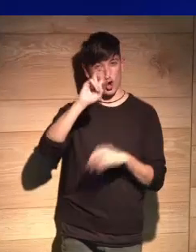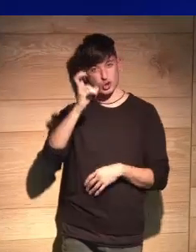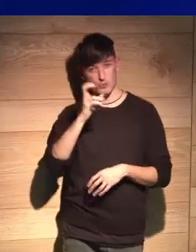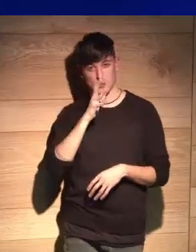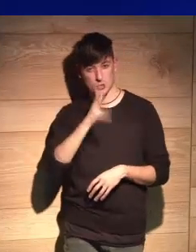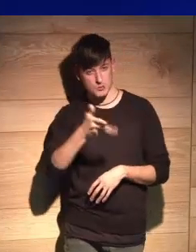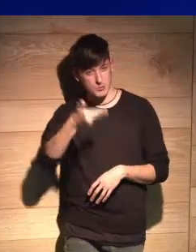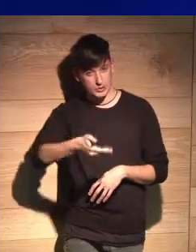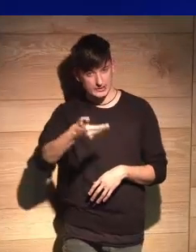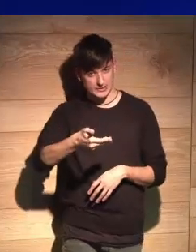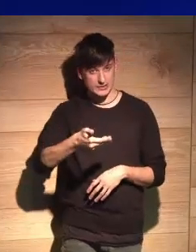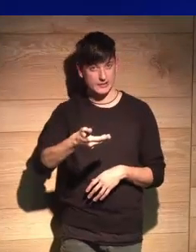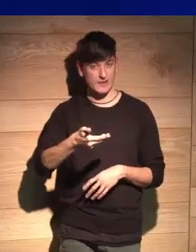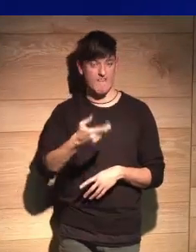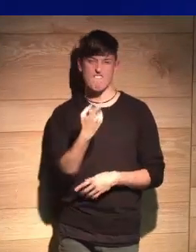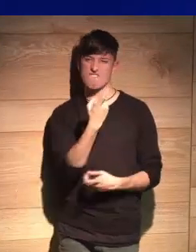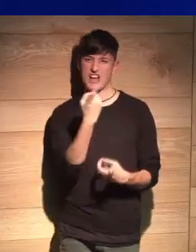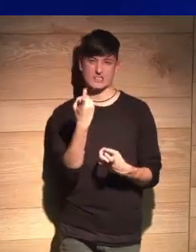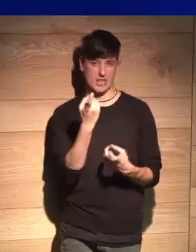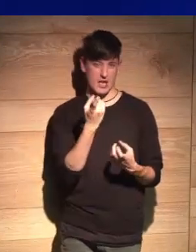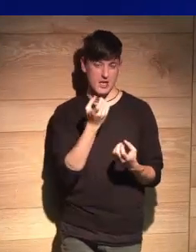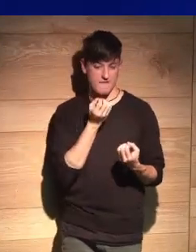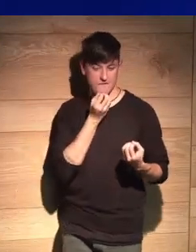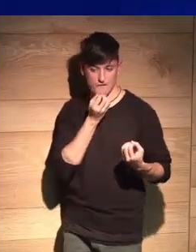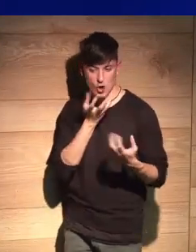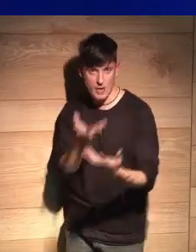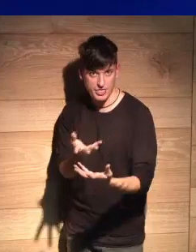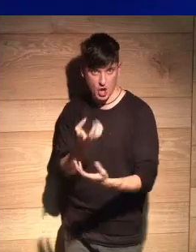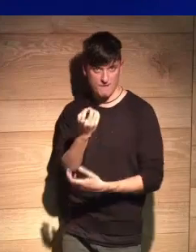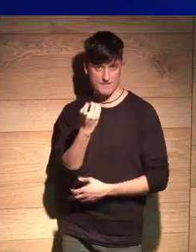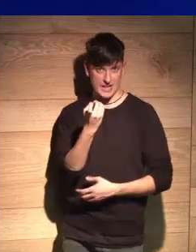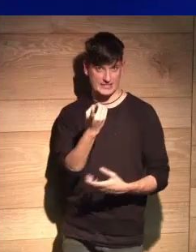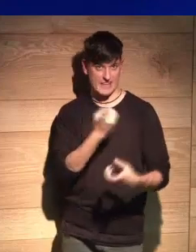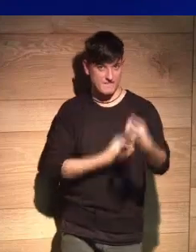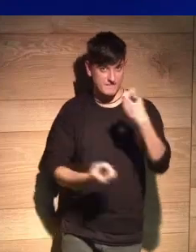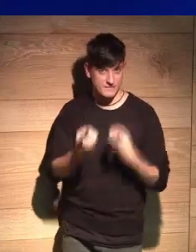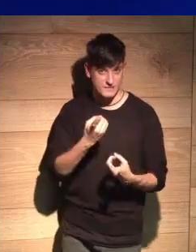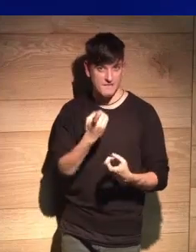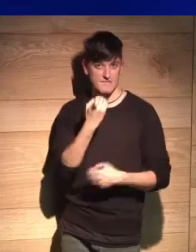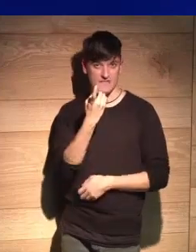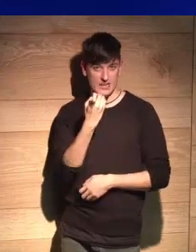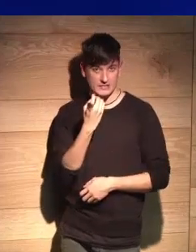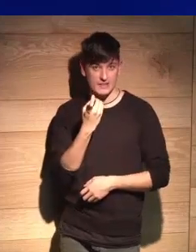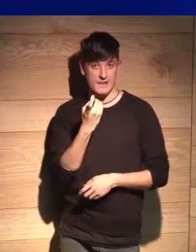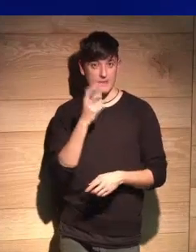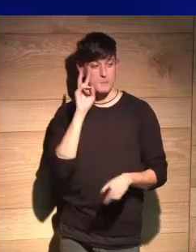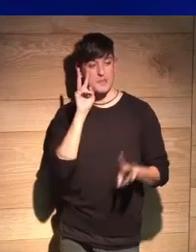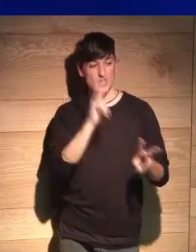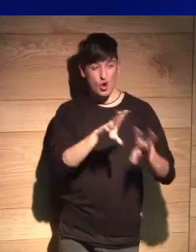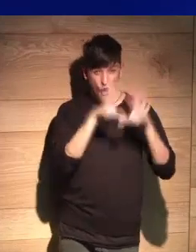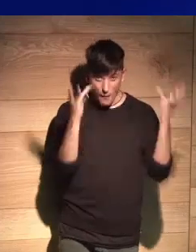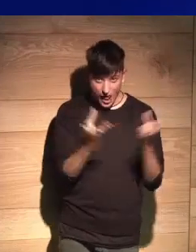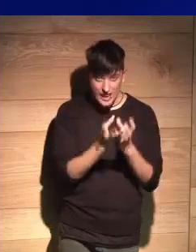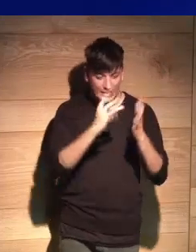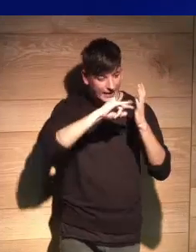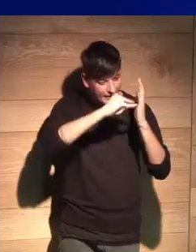también que es muy importante, y es una falta de información. Another important reason is lack of information. Lack of